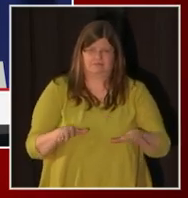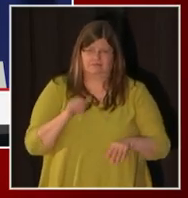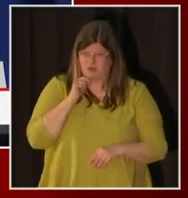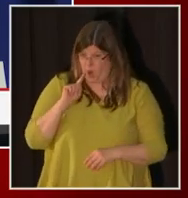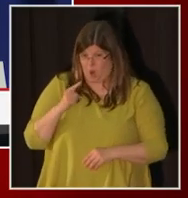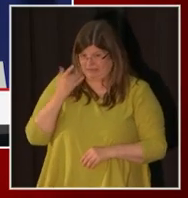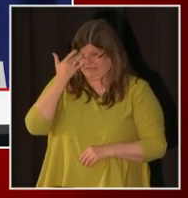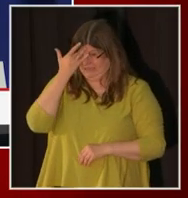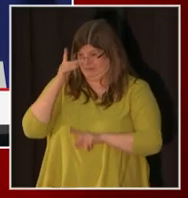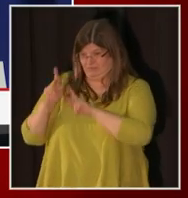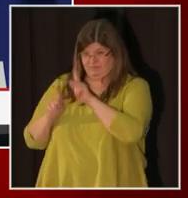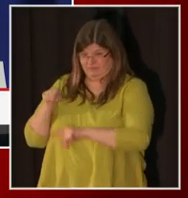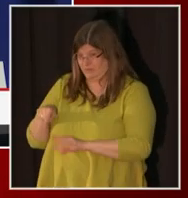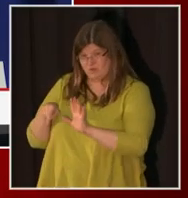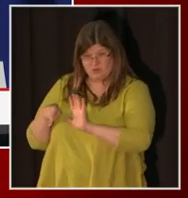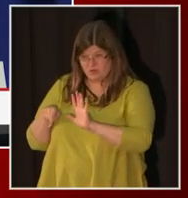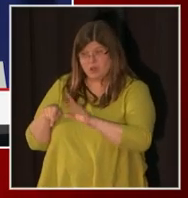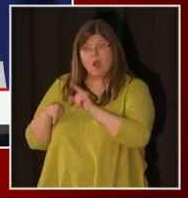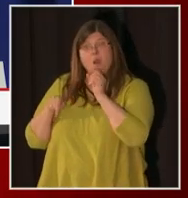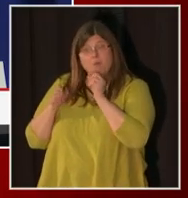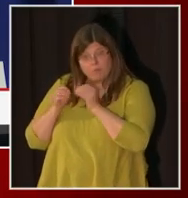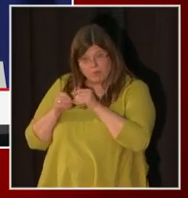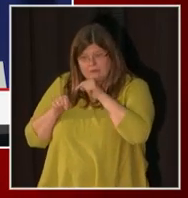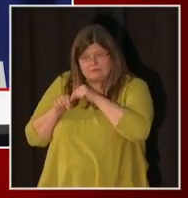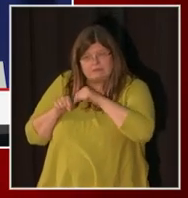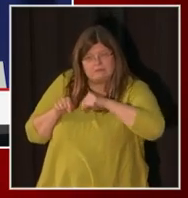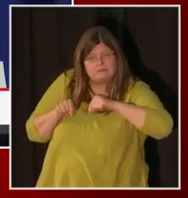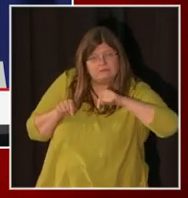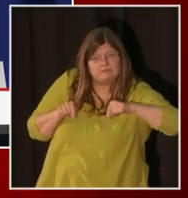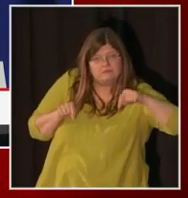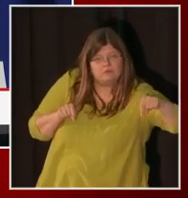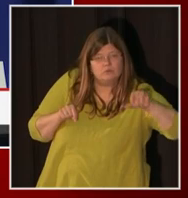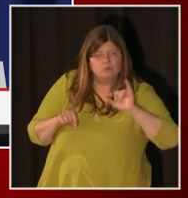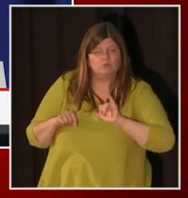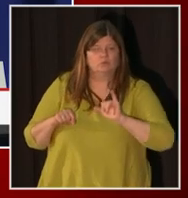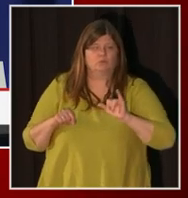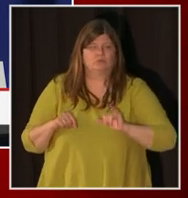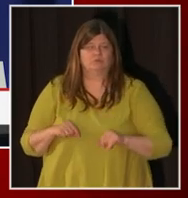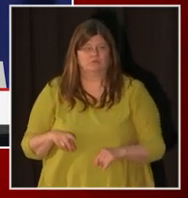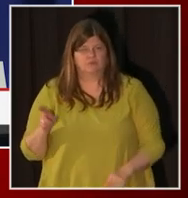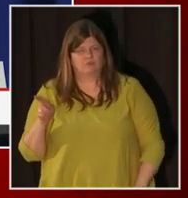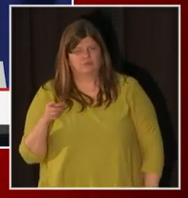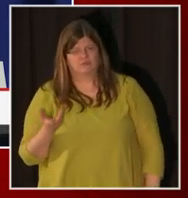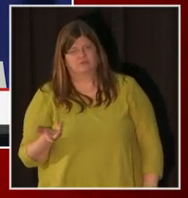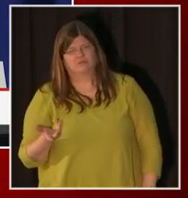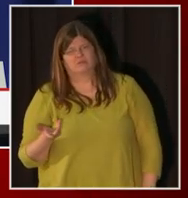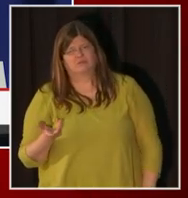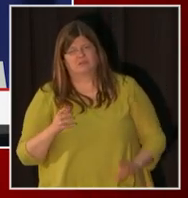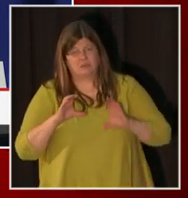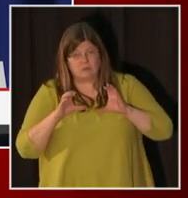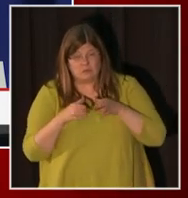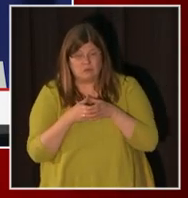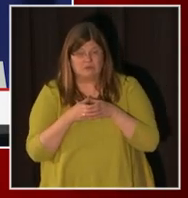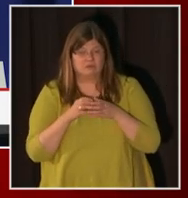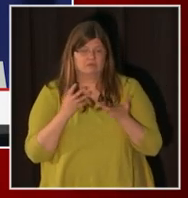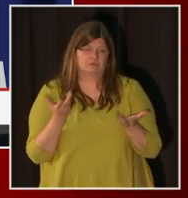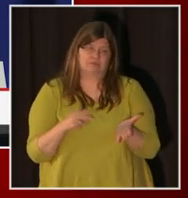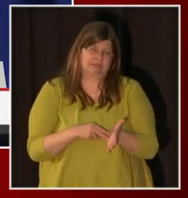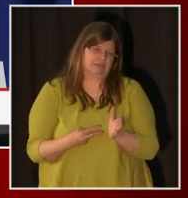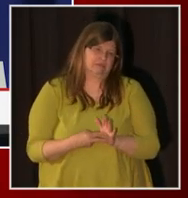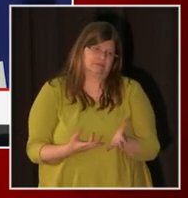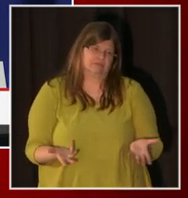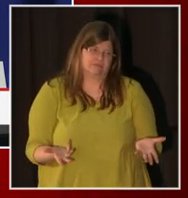of the people who are then being quarantined. When you say congregate settings, what do you mean? So congregate settings are